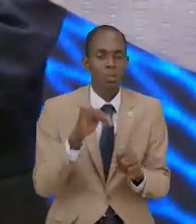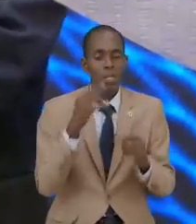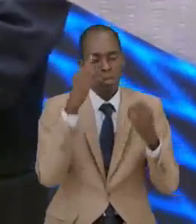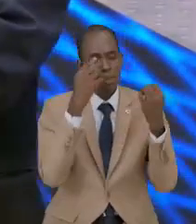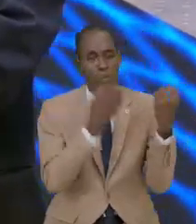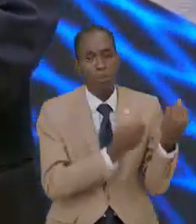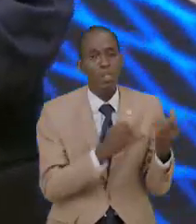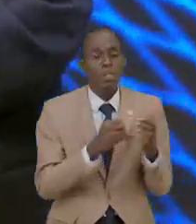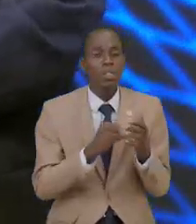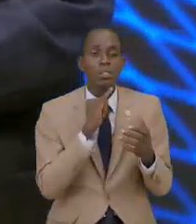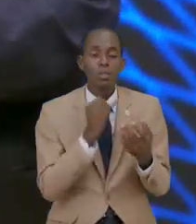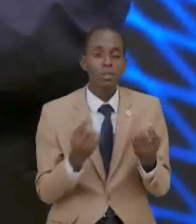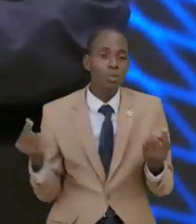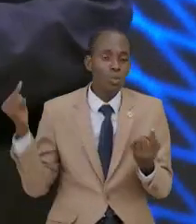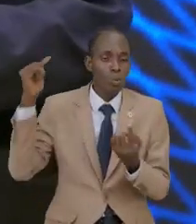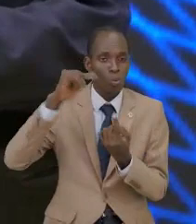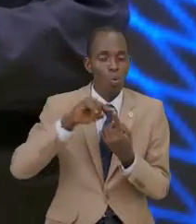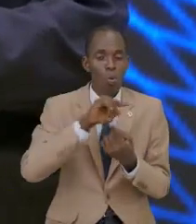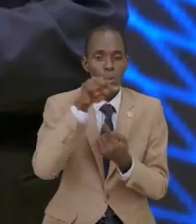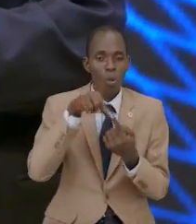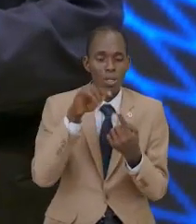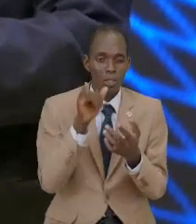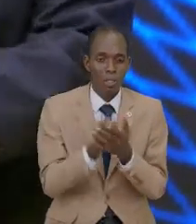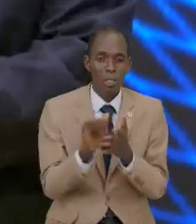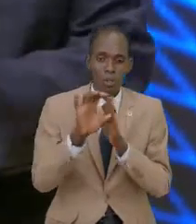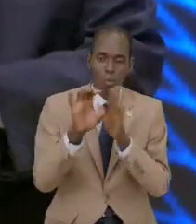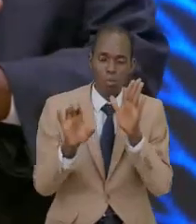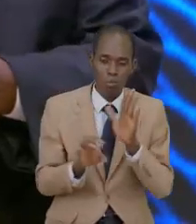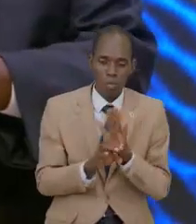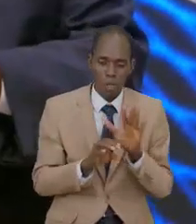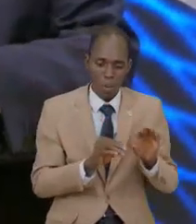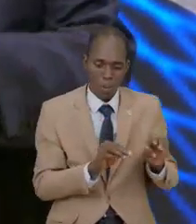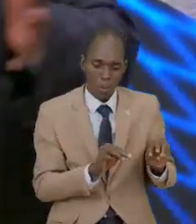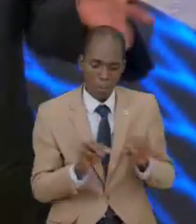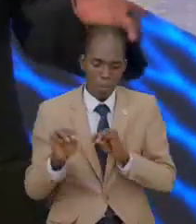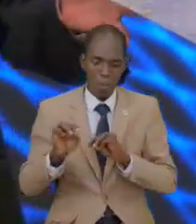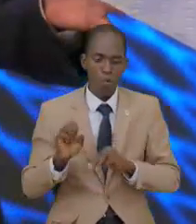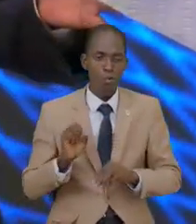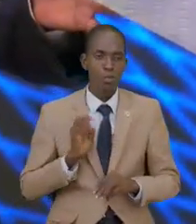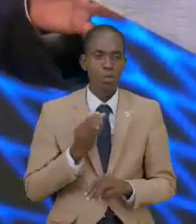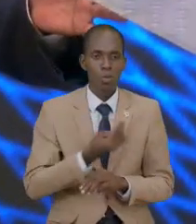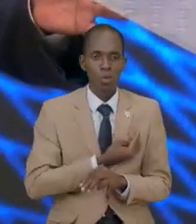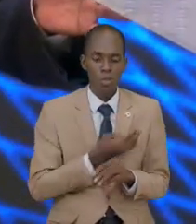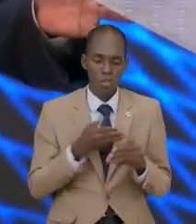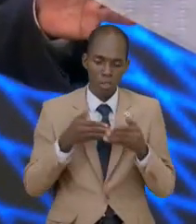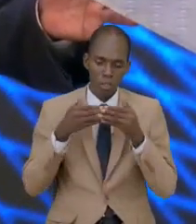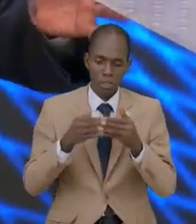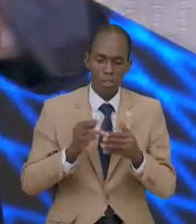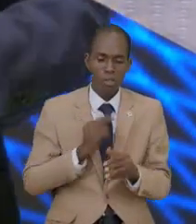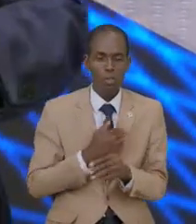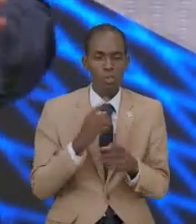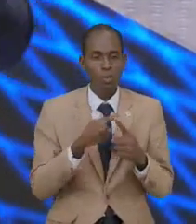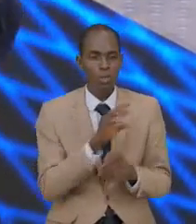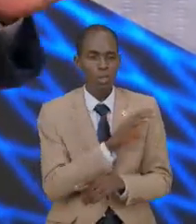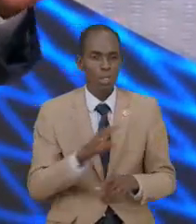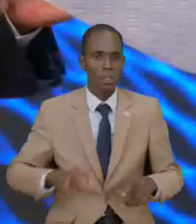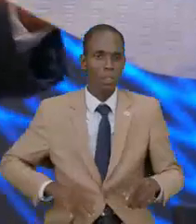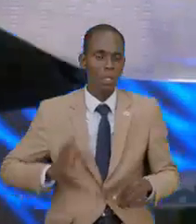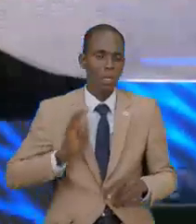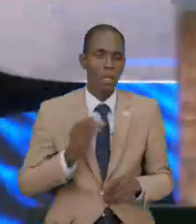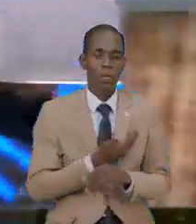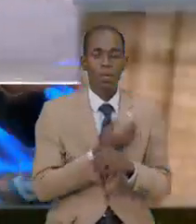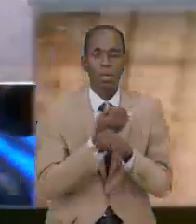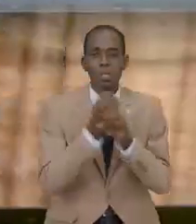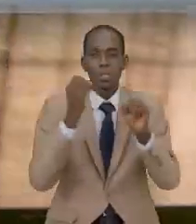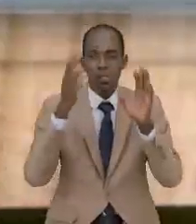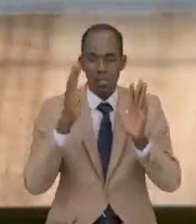when that commandment convicts us, drives us to Christ as Savior, and that